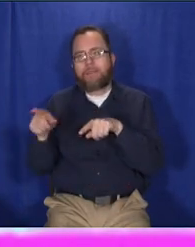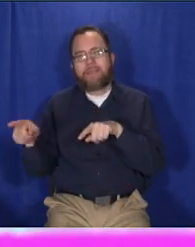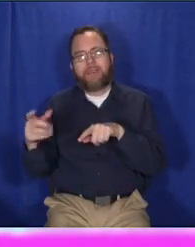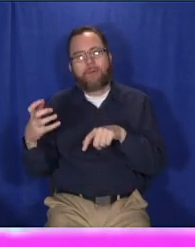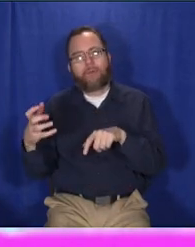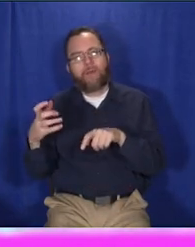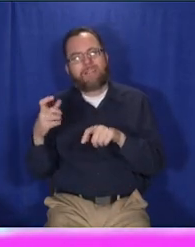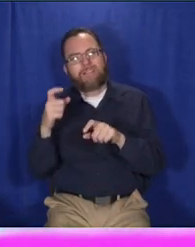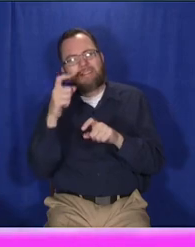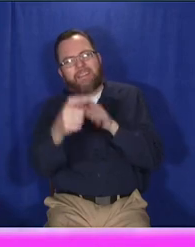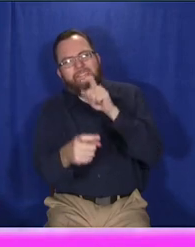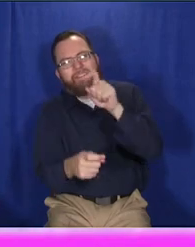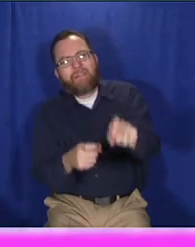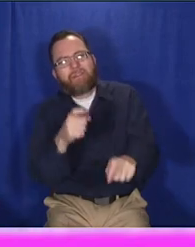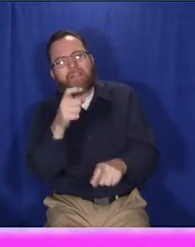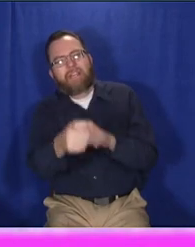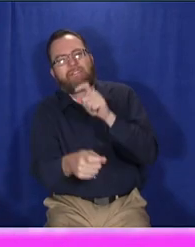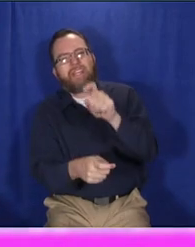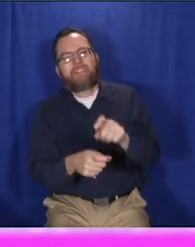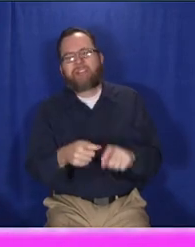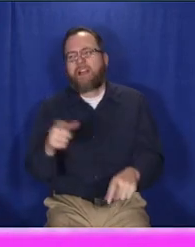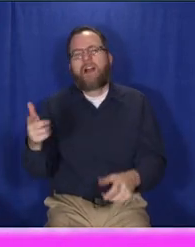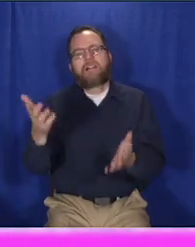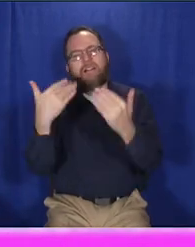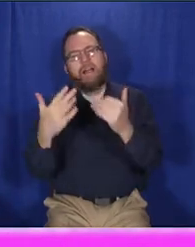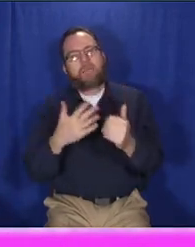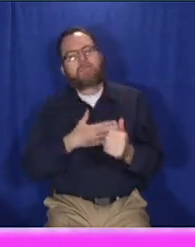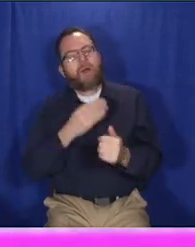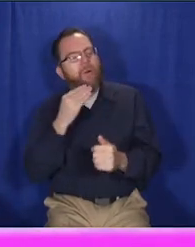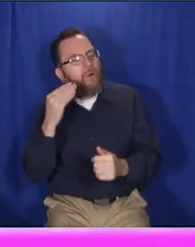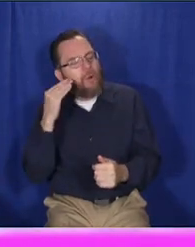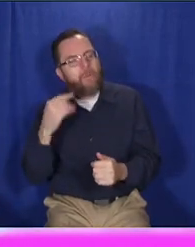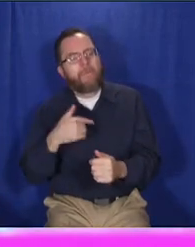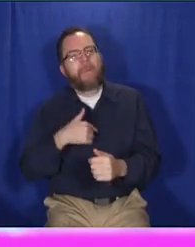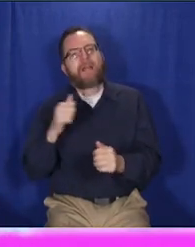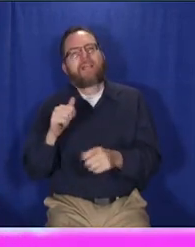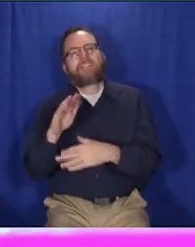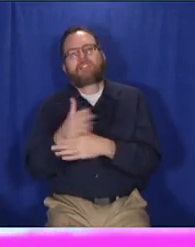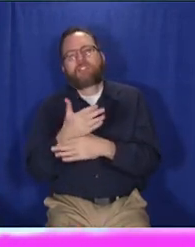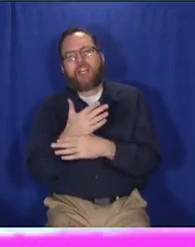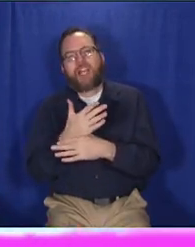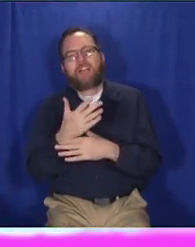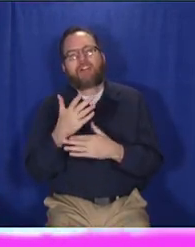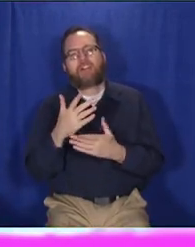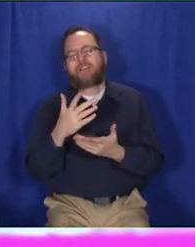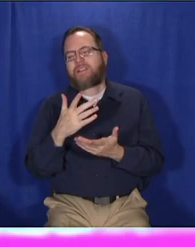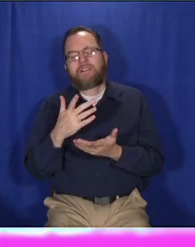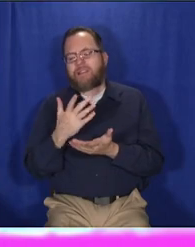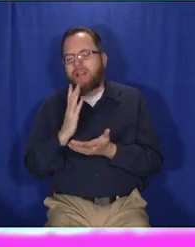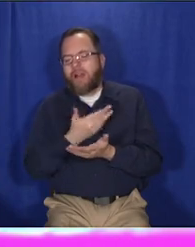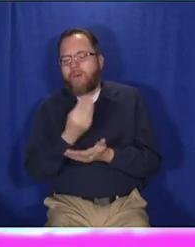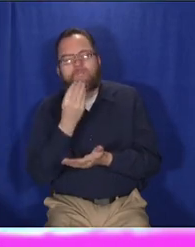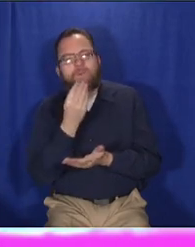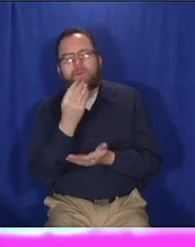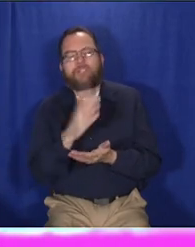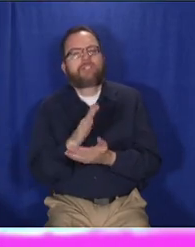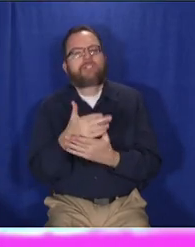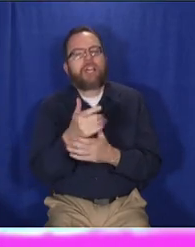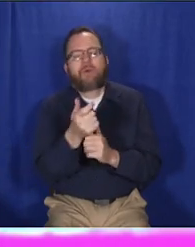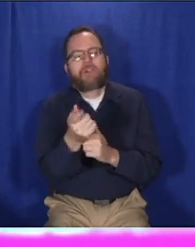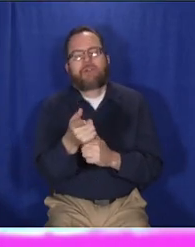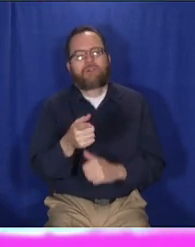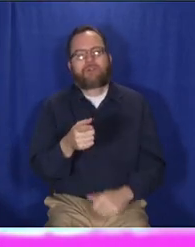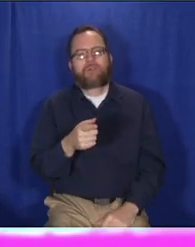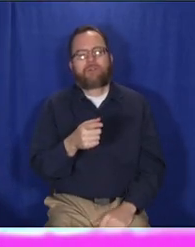They are begging you to come into their home so they can share with you some of the rice that they have in their home.